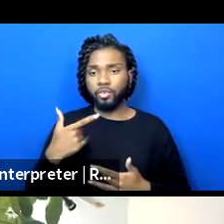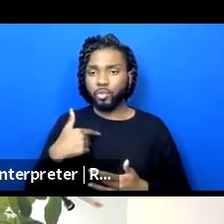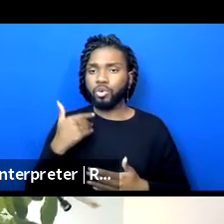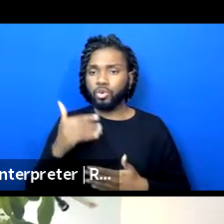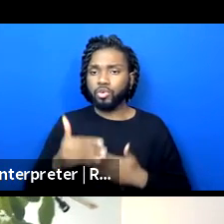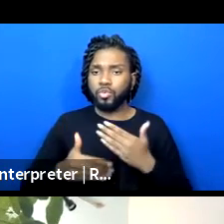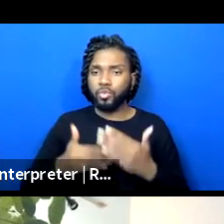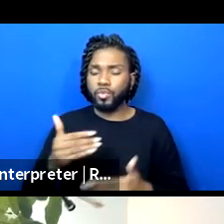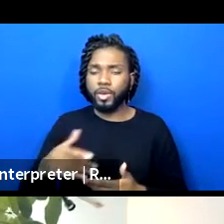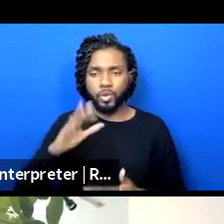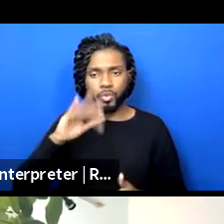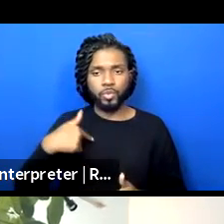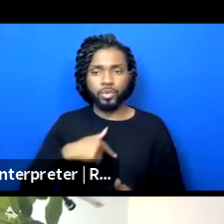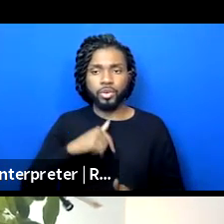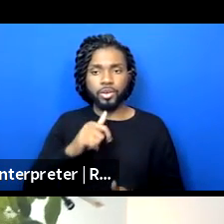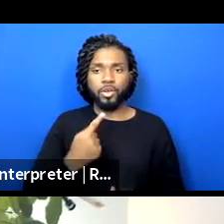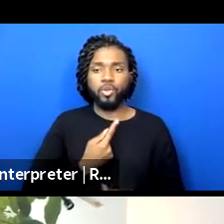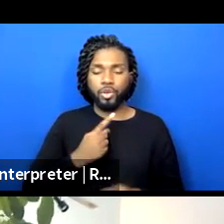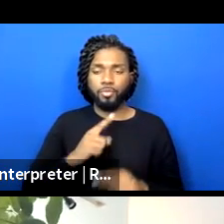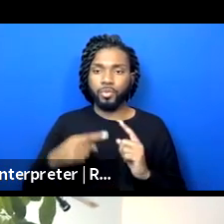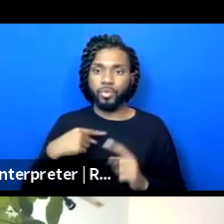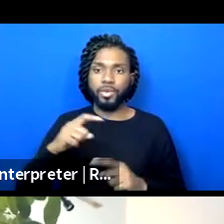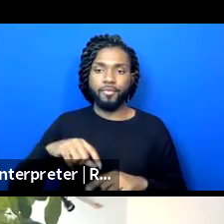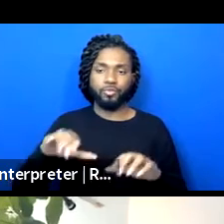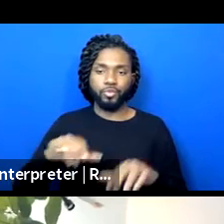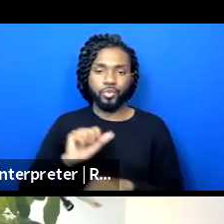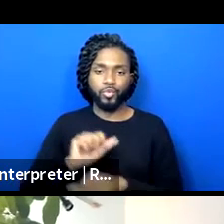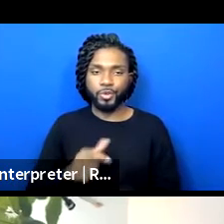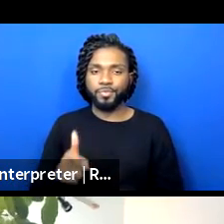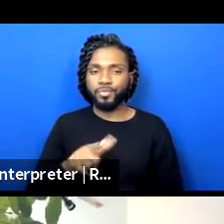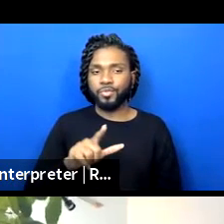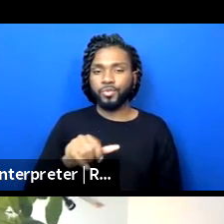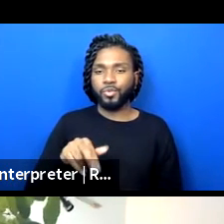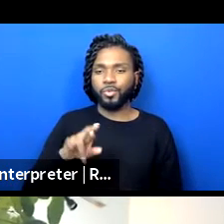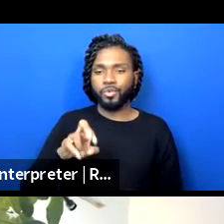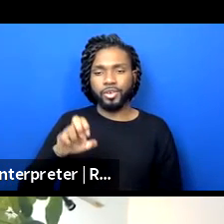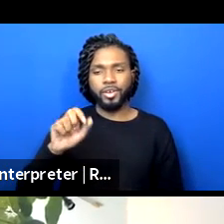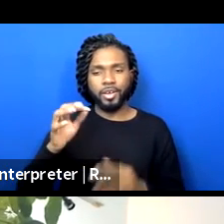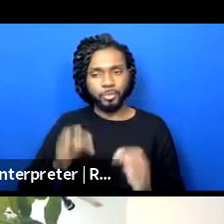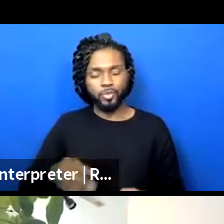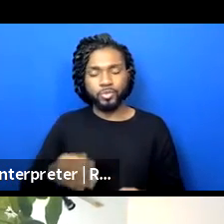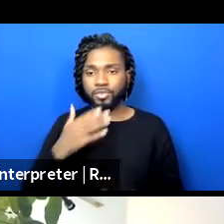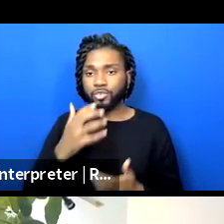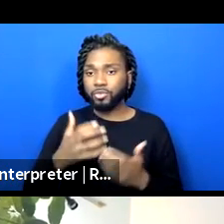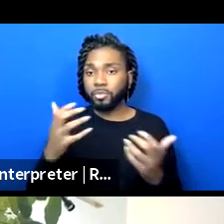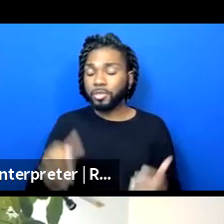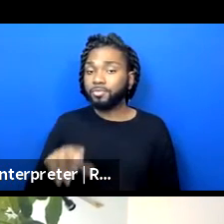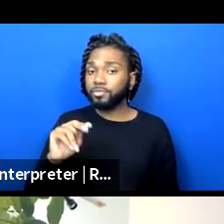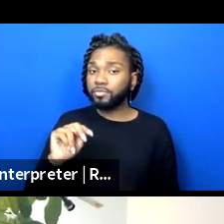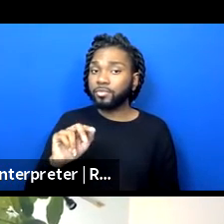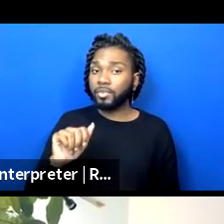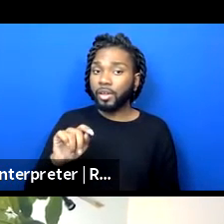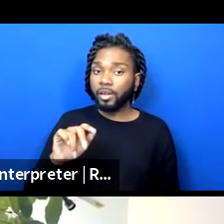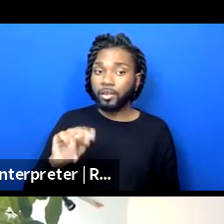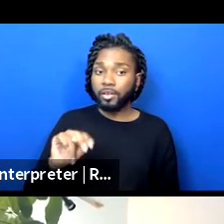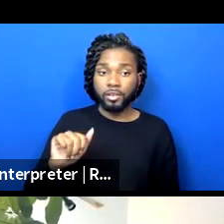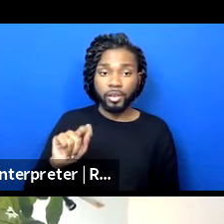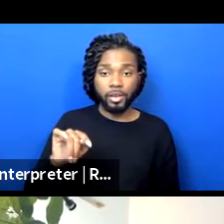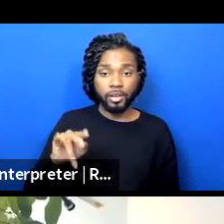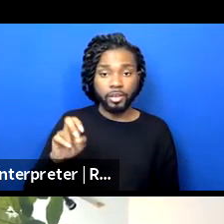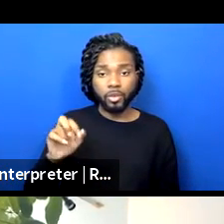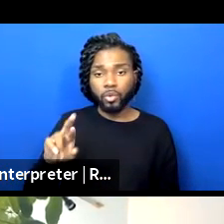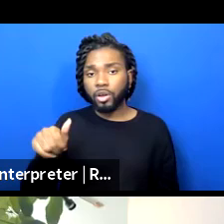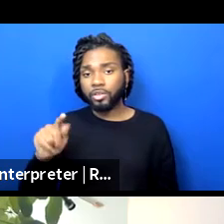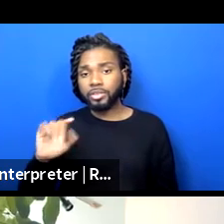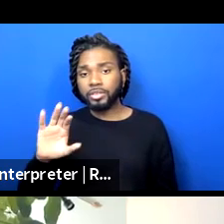know we have to do the work. Absolutely. Thank you very much. Natalie or any other TCG staff, is there anything we need to close